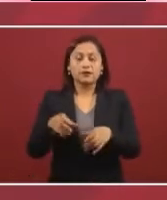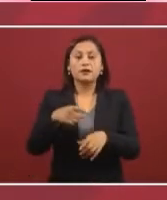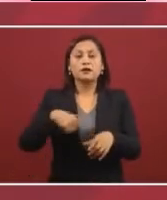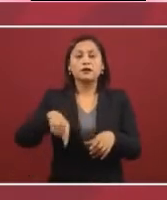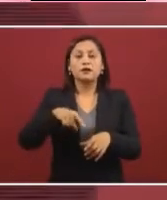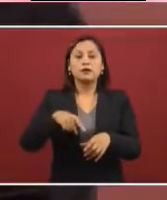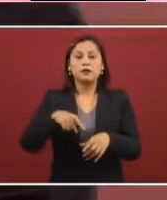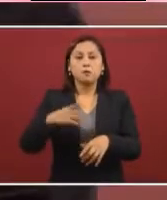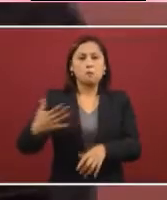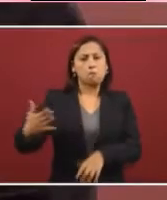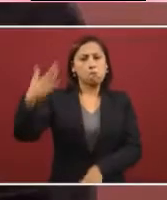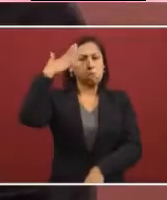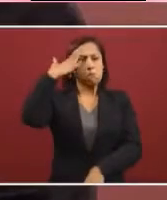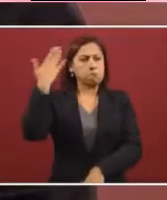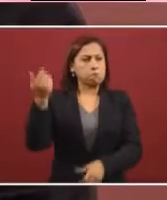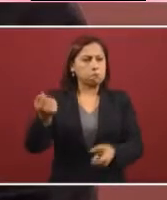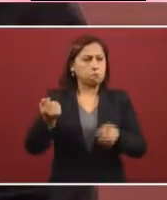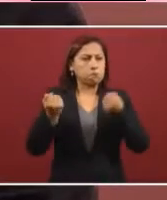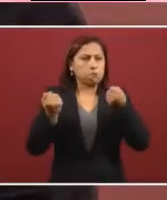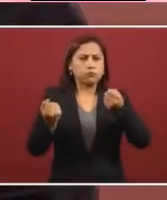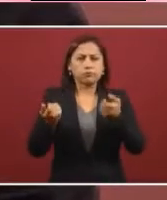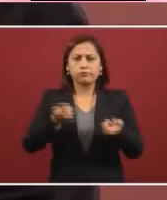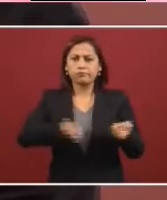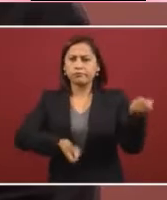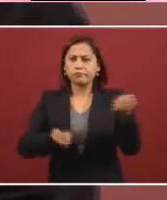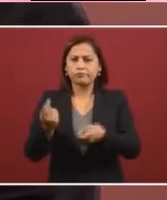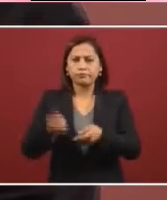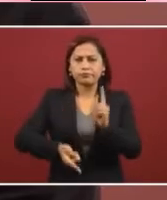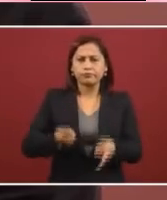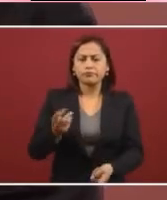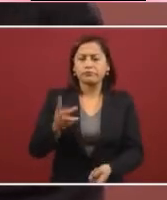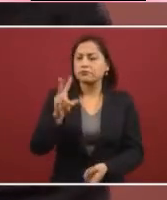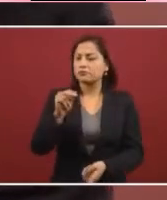is not the power of powers.